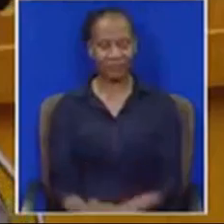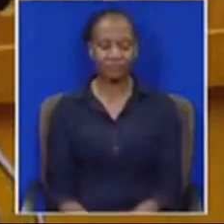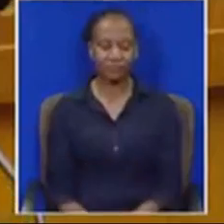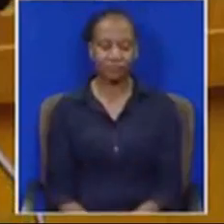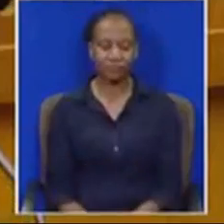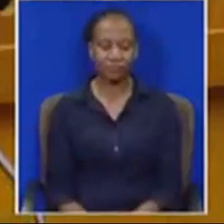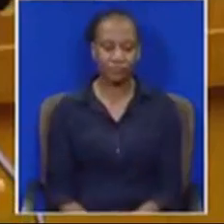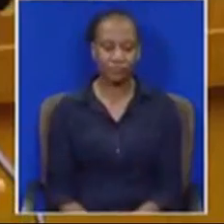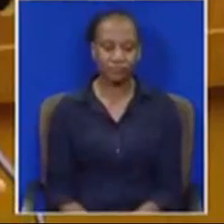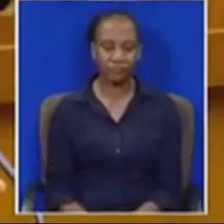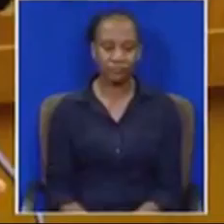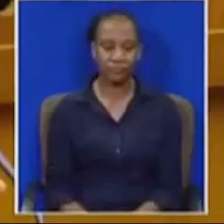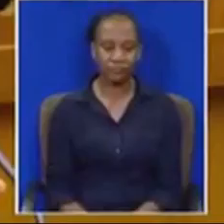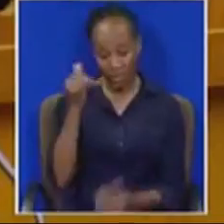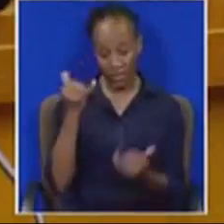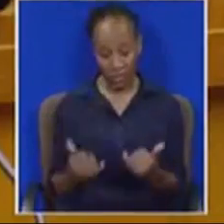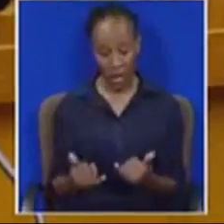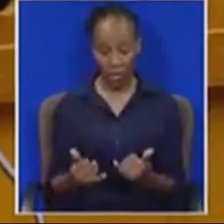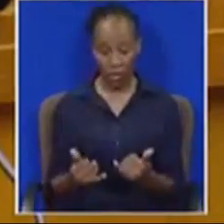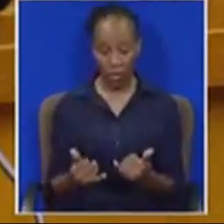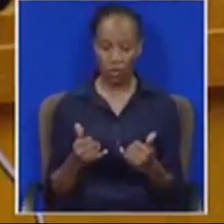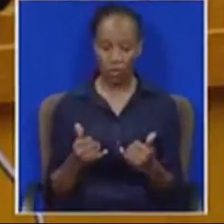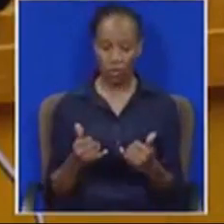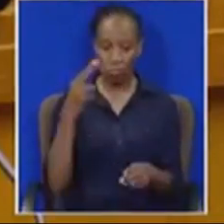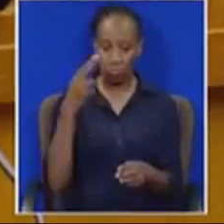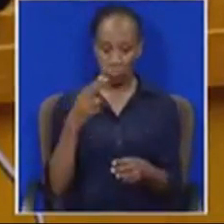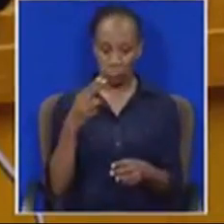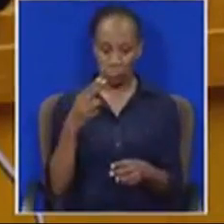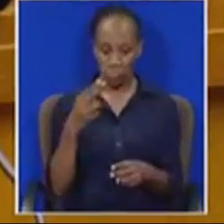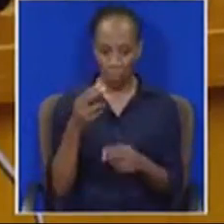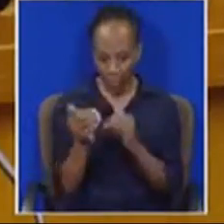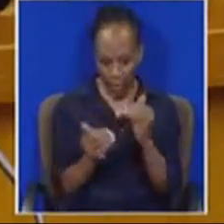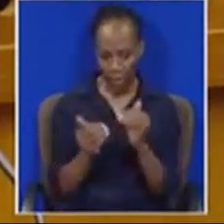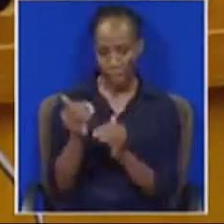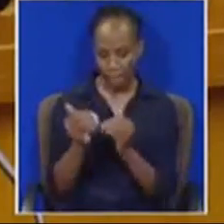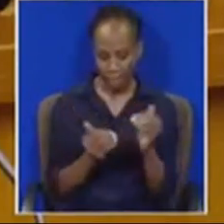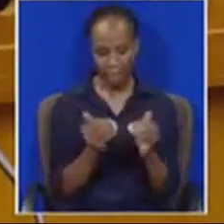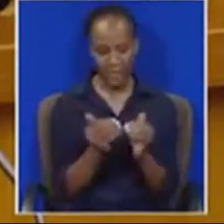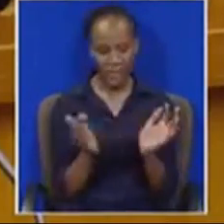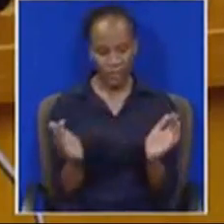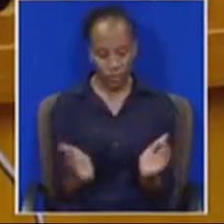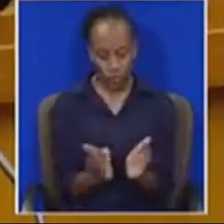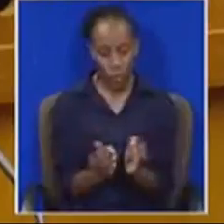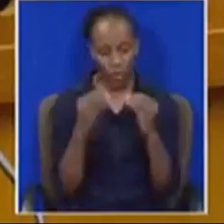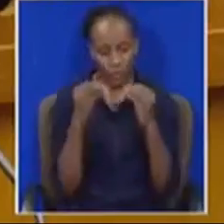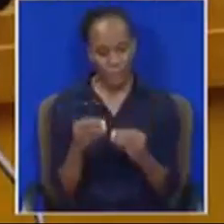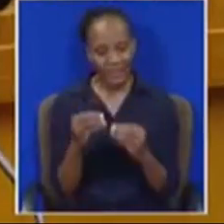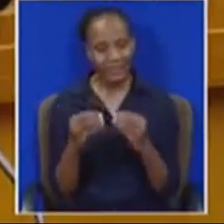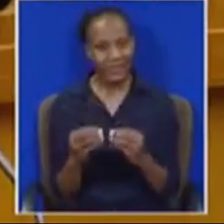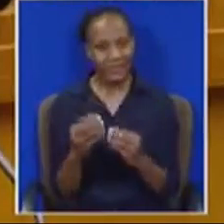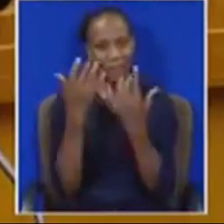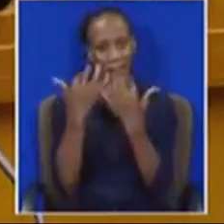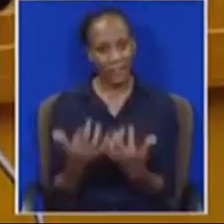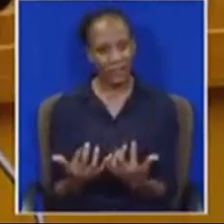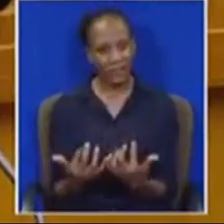Government itself is finalizing a small business and innovation fund